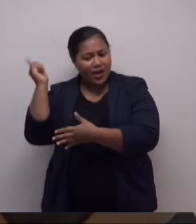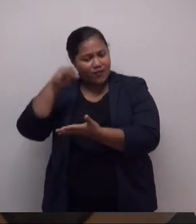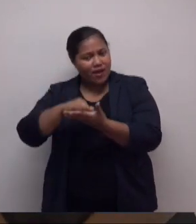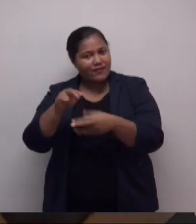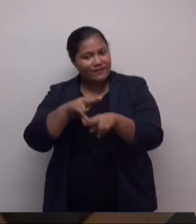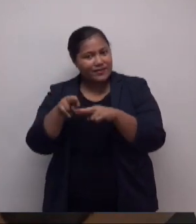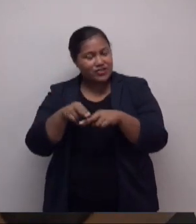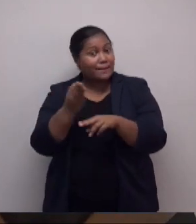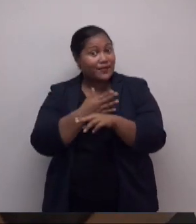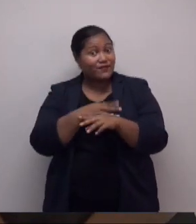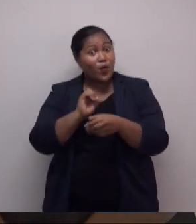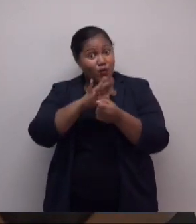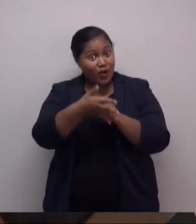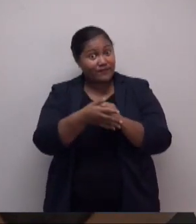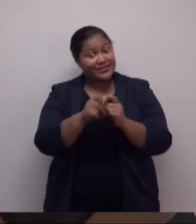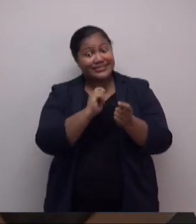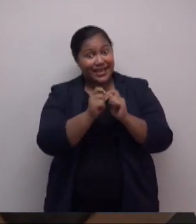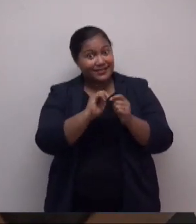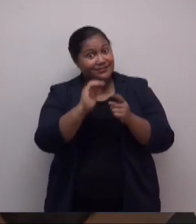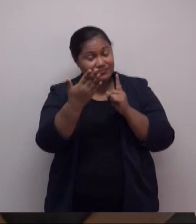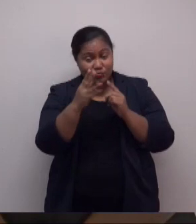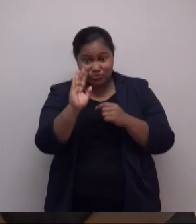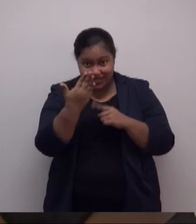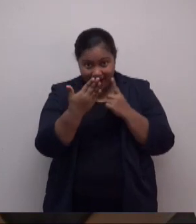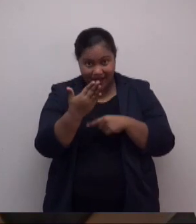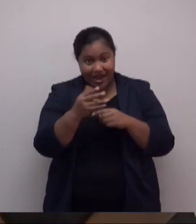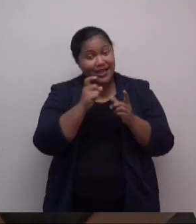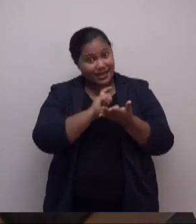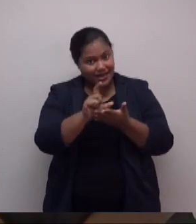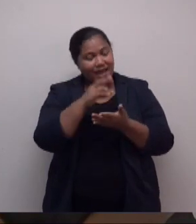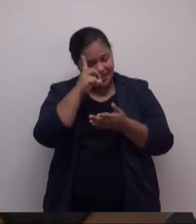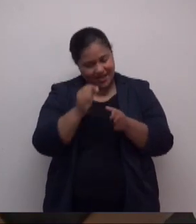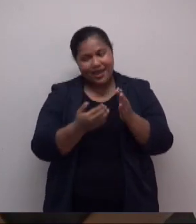before a COVID-19 test result clears them to enter the community.